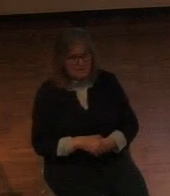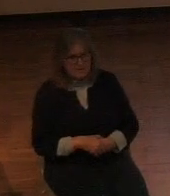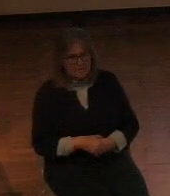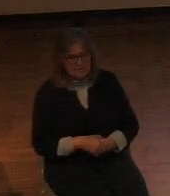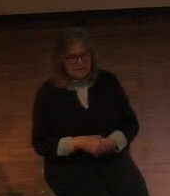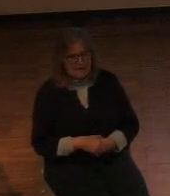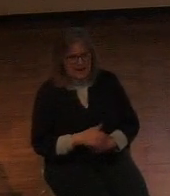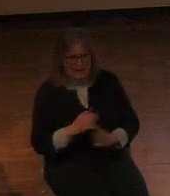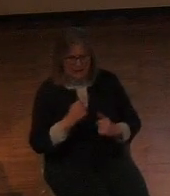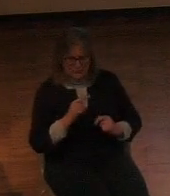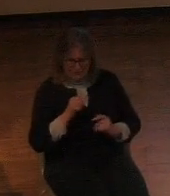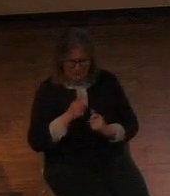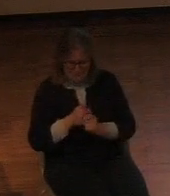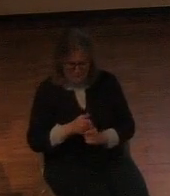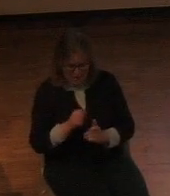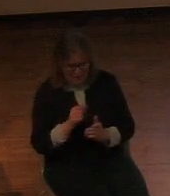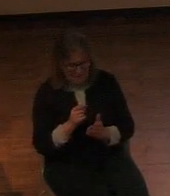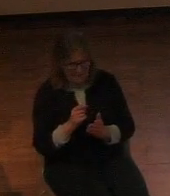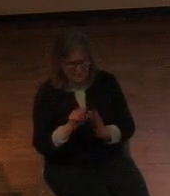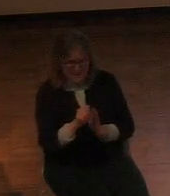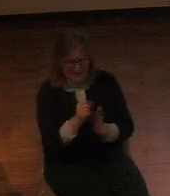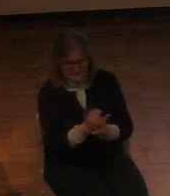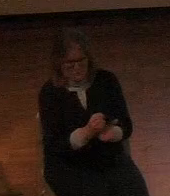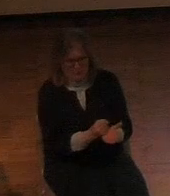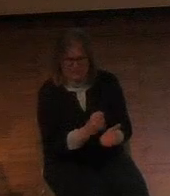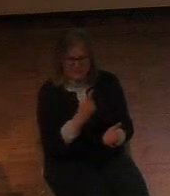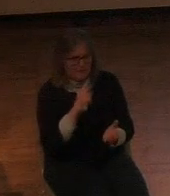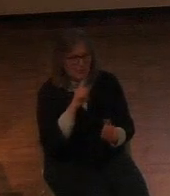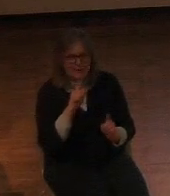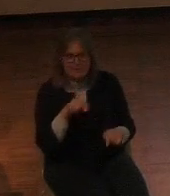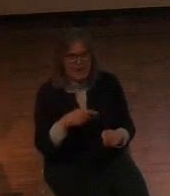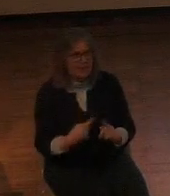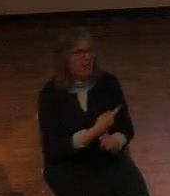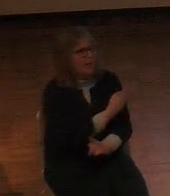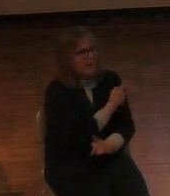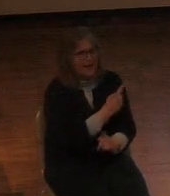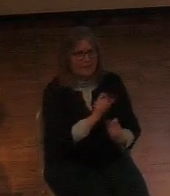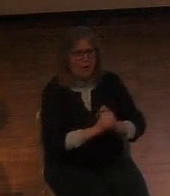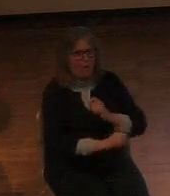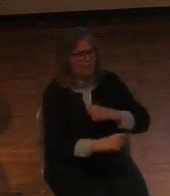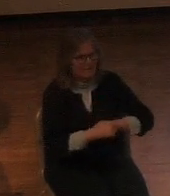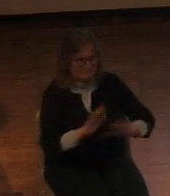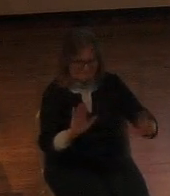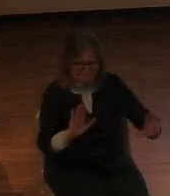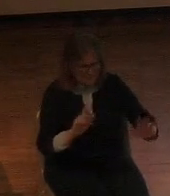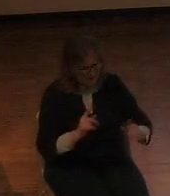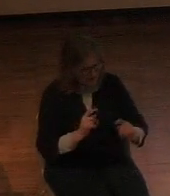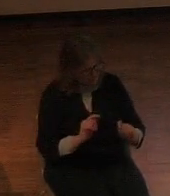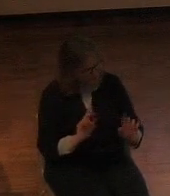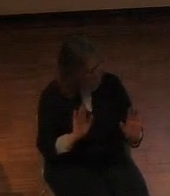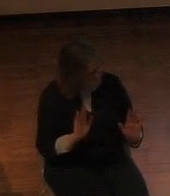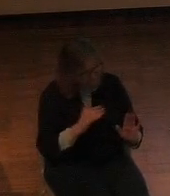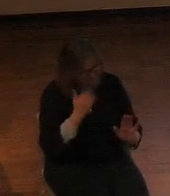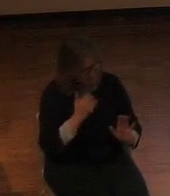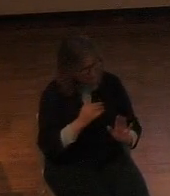going to try to stay on script because I'm really bad at that. And then I go over time. And so I'm going to try to be really good about that